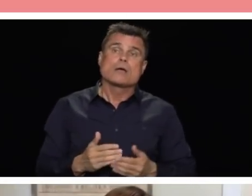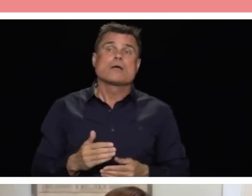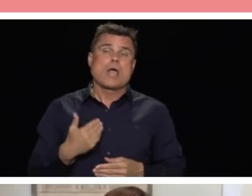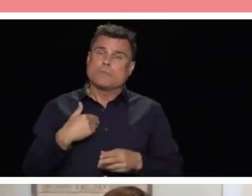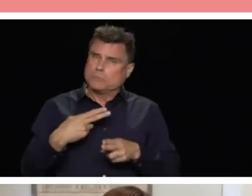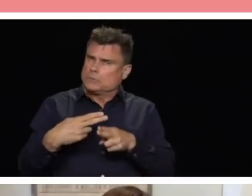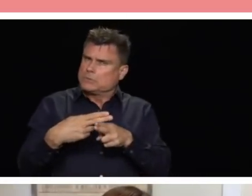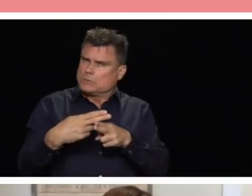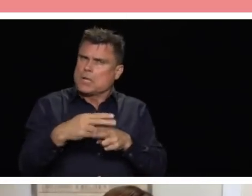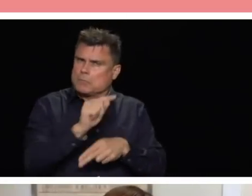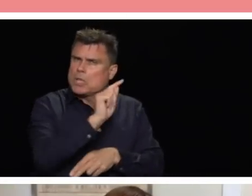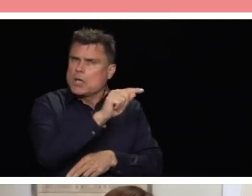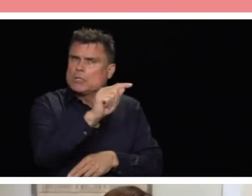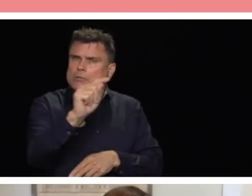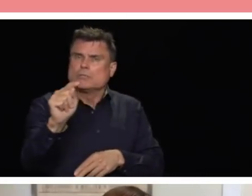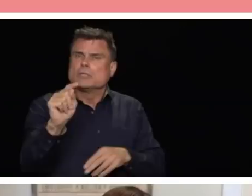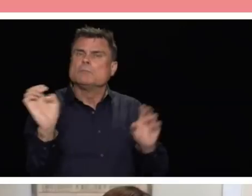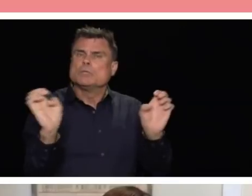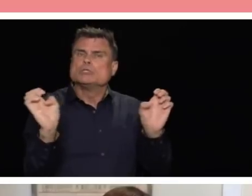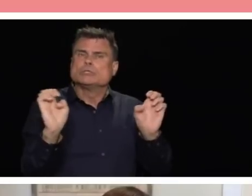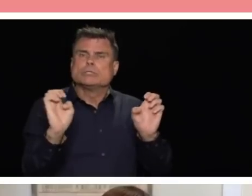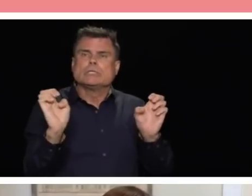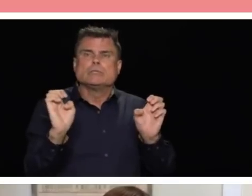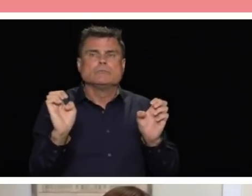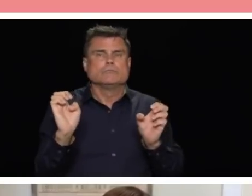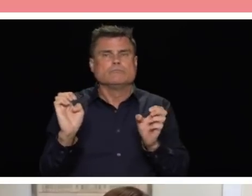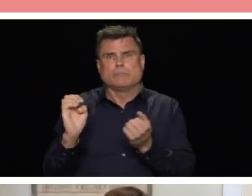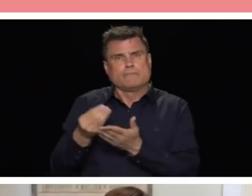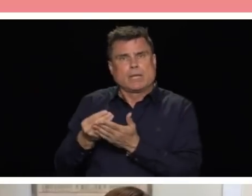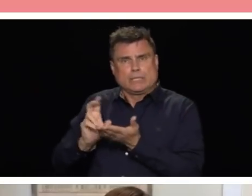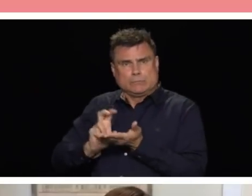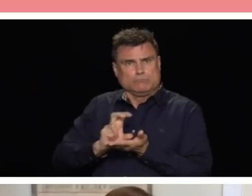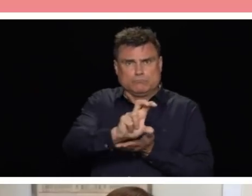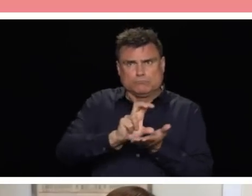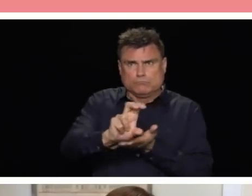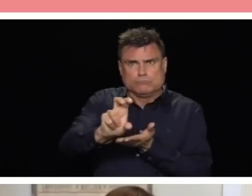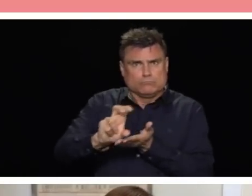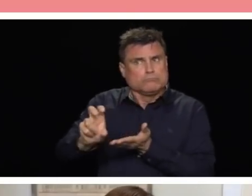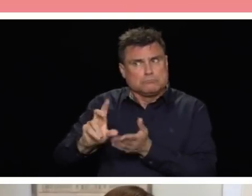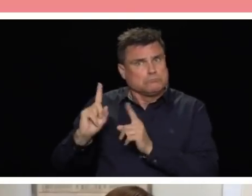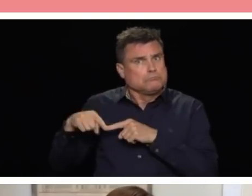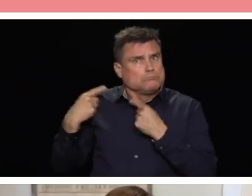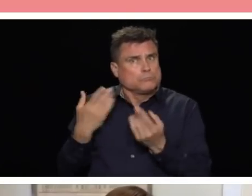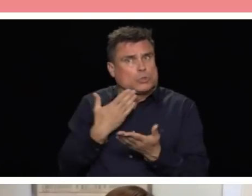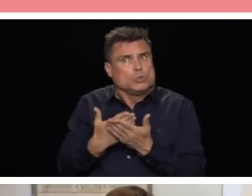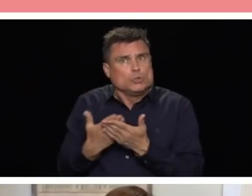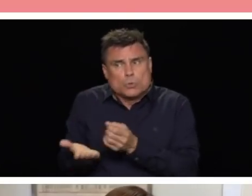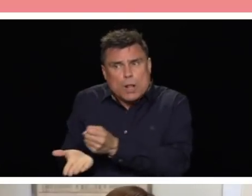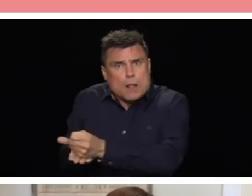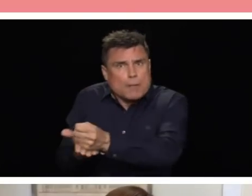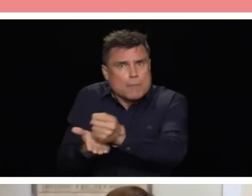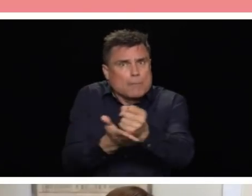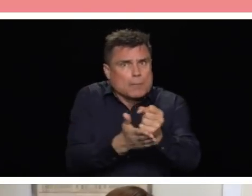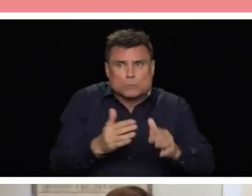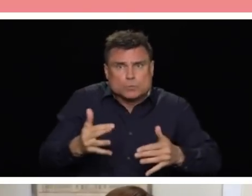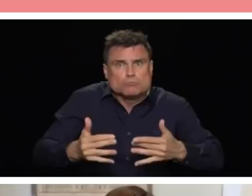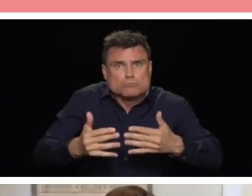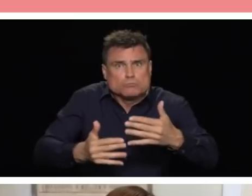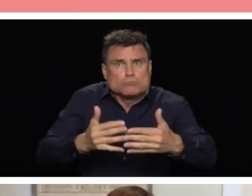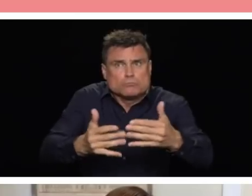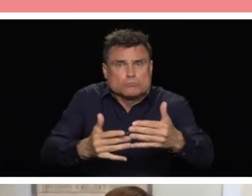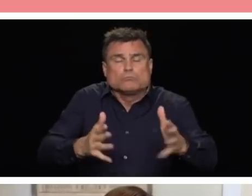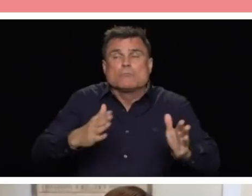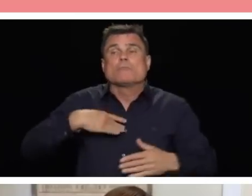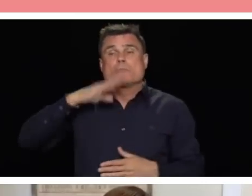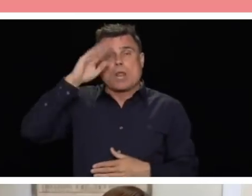a lot of providers, and we want to continue to work with the sector and parents. And we know this is going to continue to be a stressful time as we